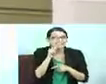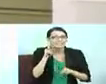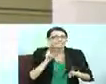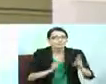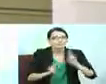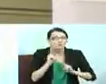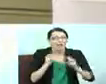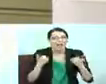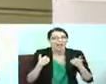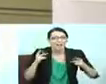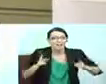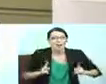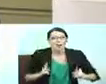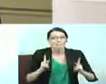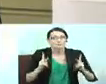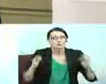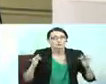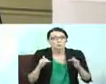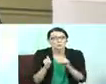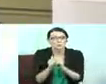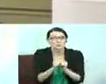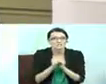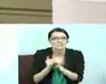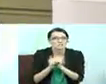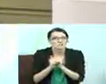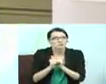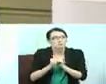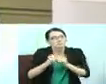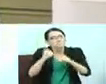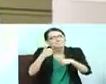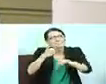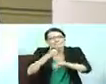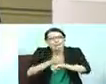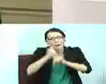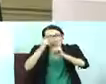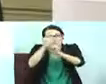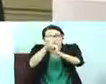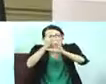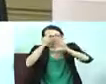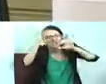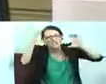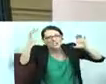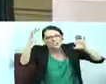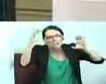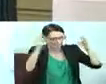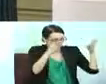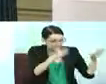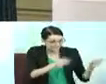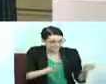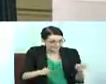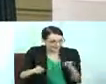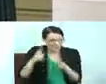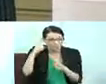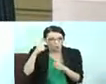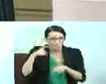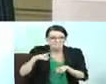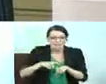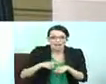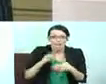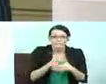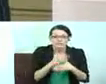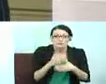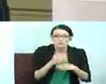work together on crafting their vision and plans, especially for the upcoming time